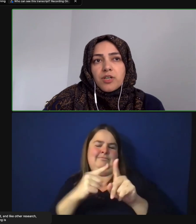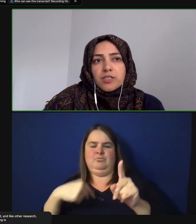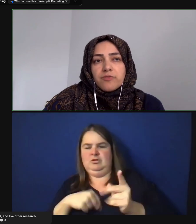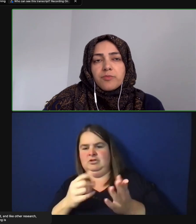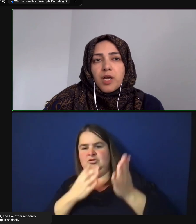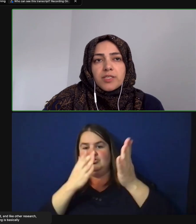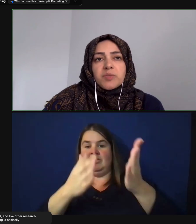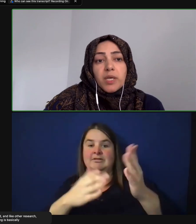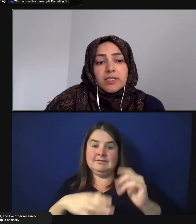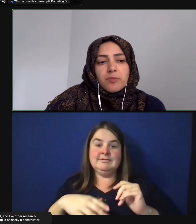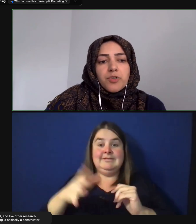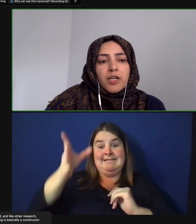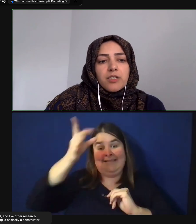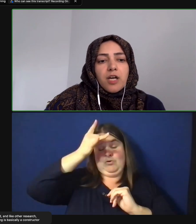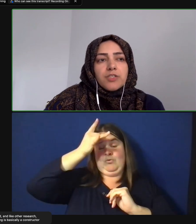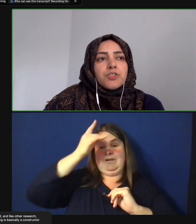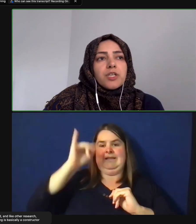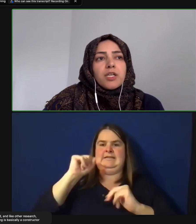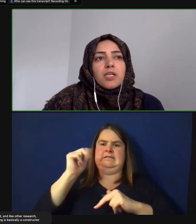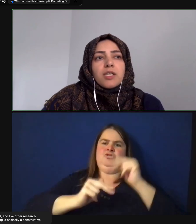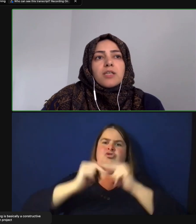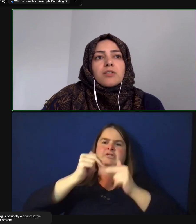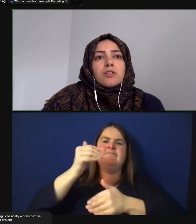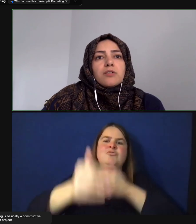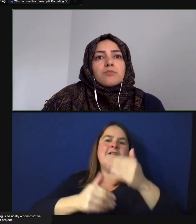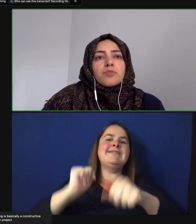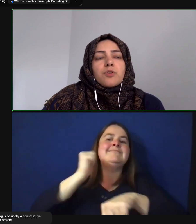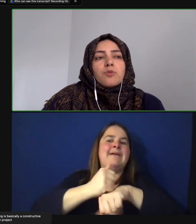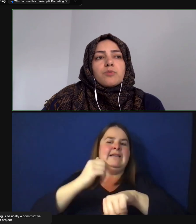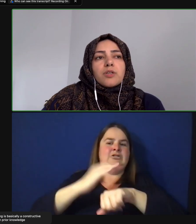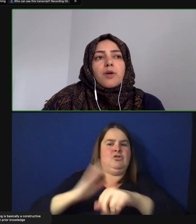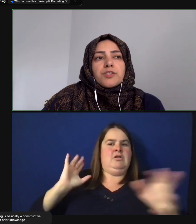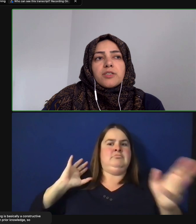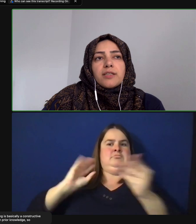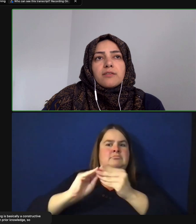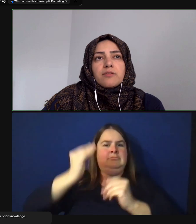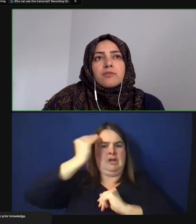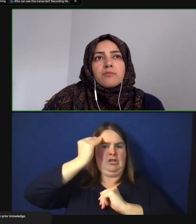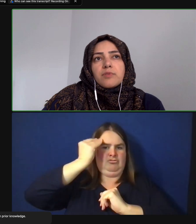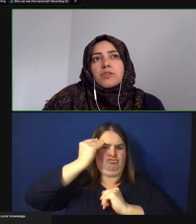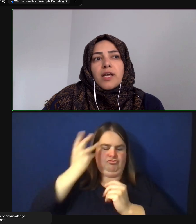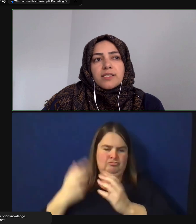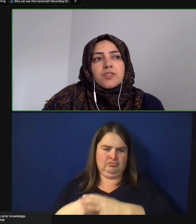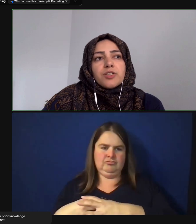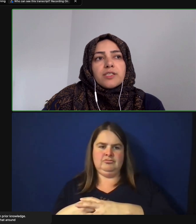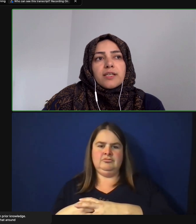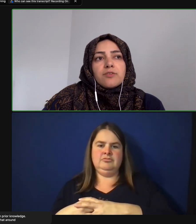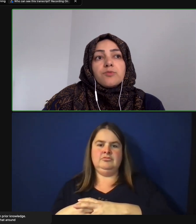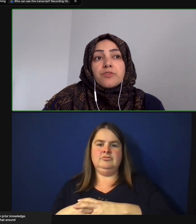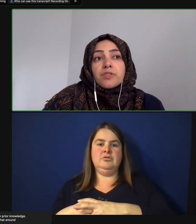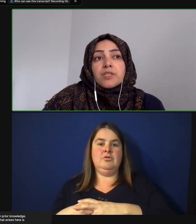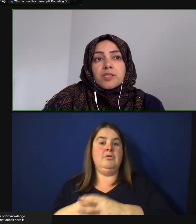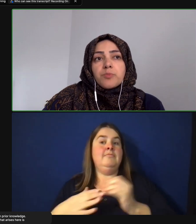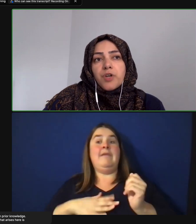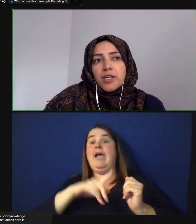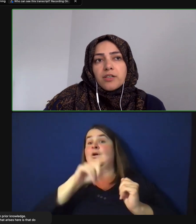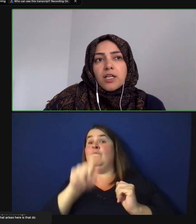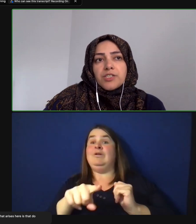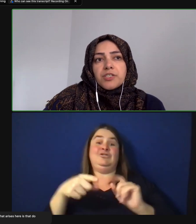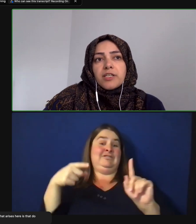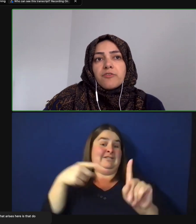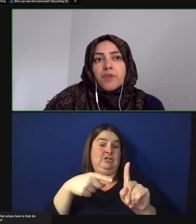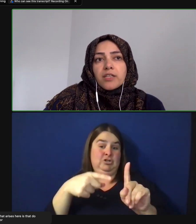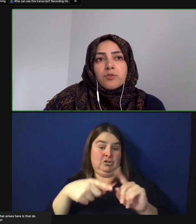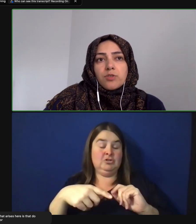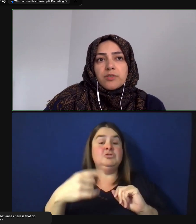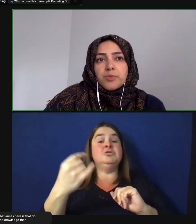a constructive process based on prior knowledge. So the question that arises here is that do differences in prior